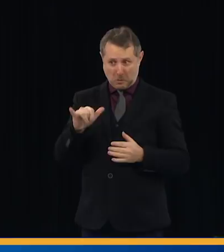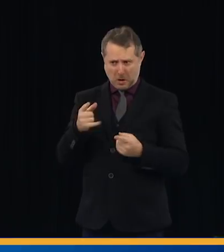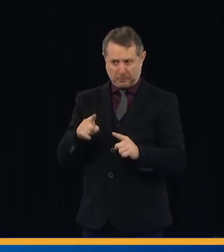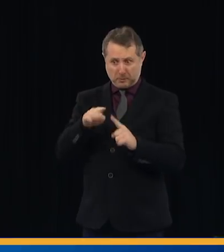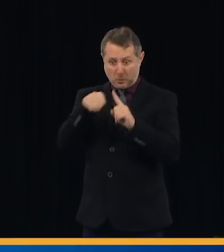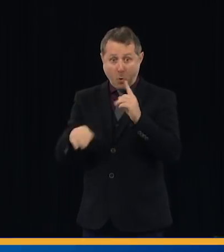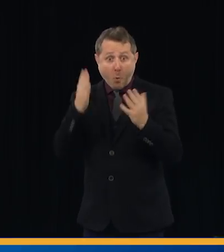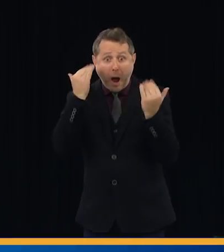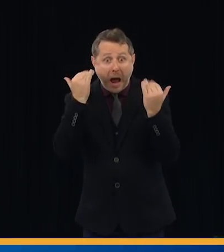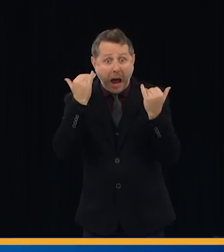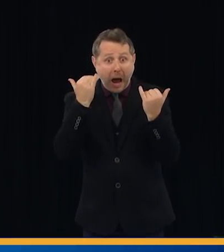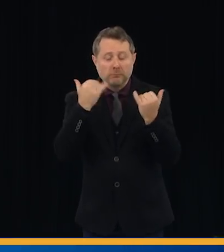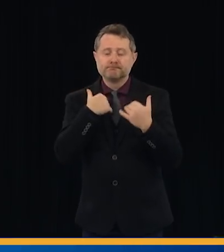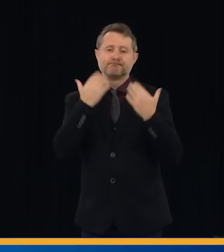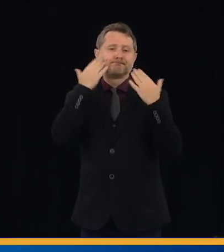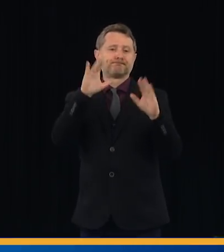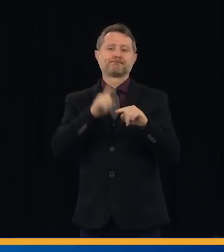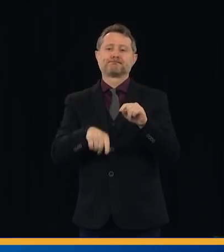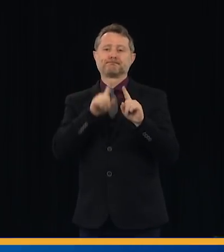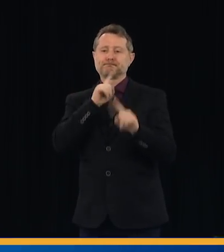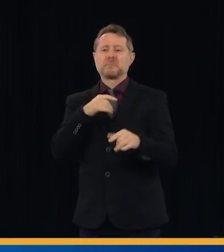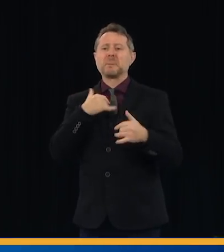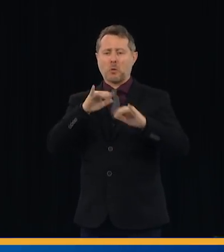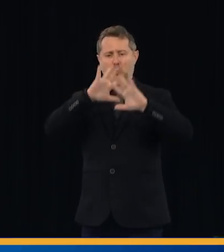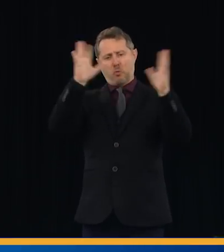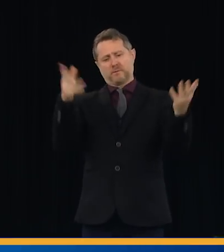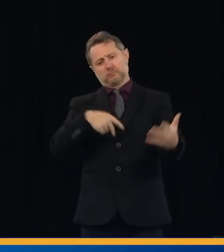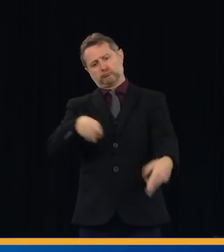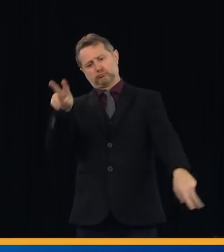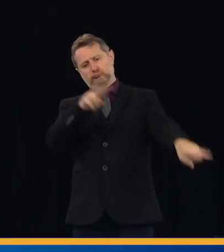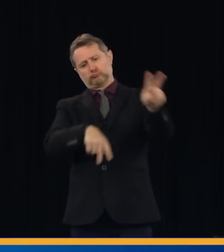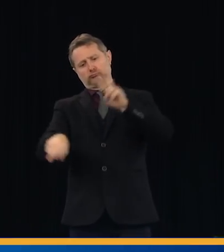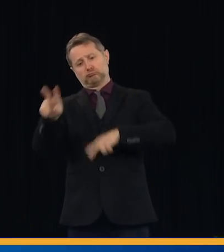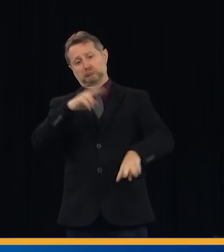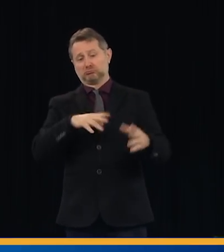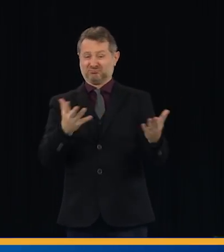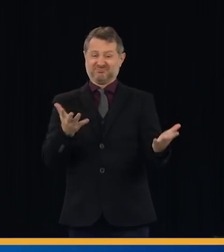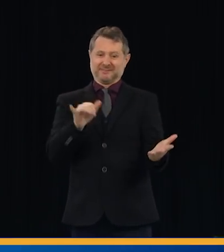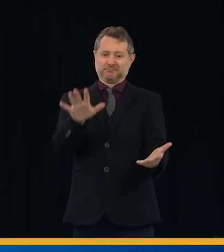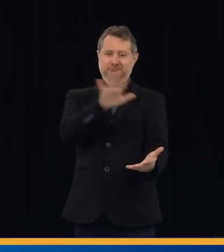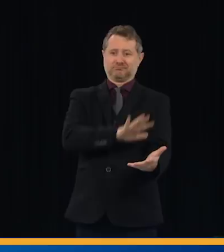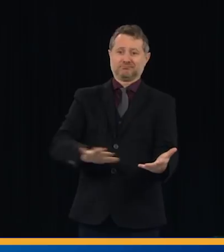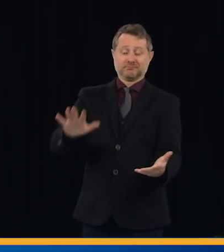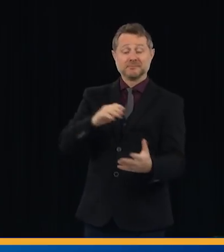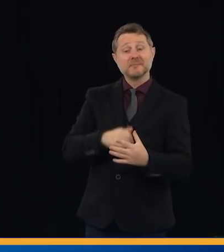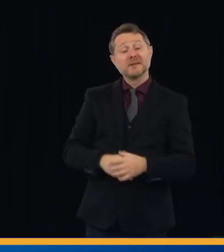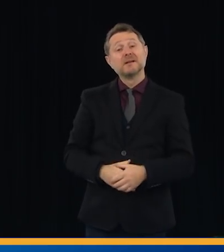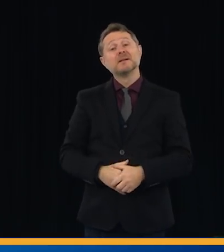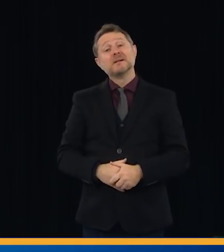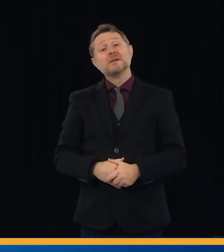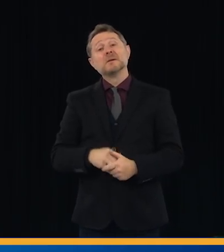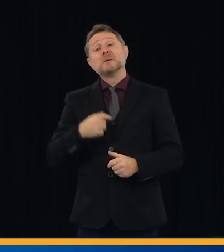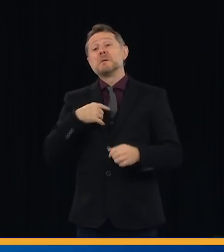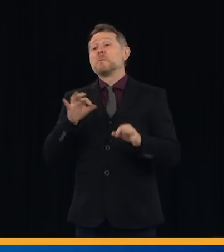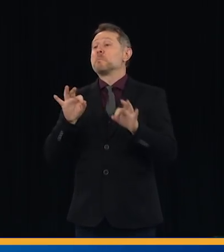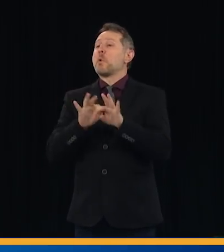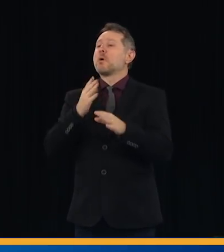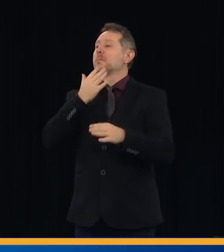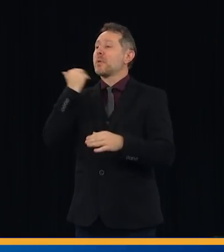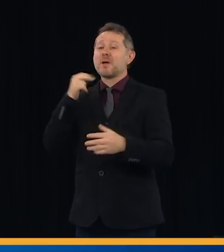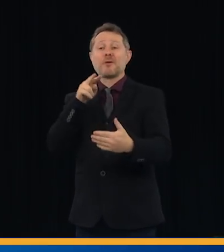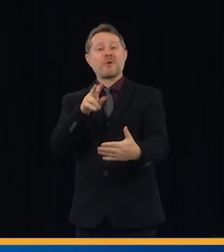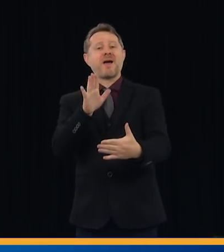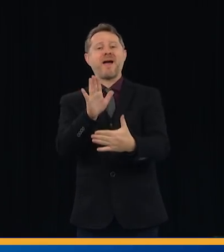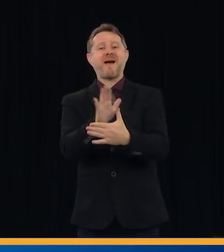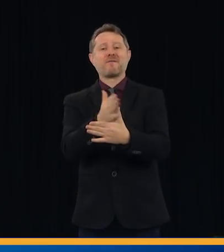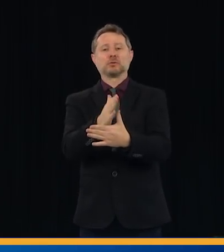on any one night. We average 3 or 4 nights to get a more consistent track,